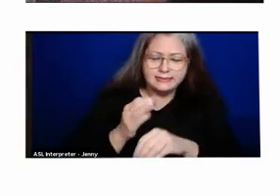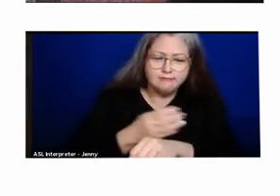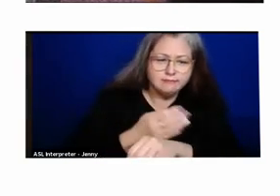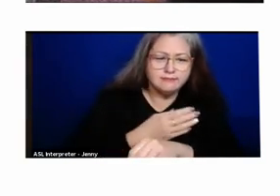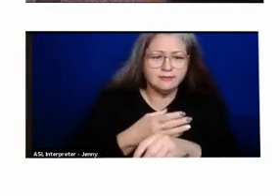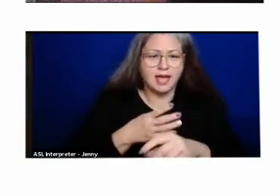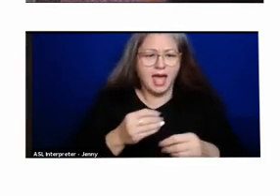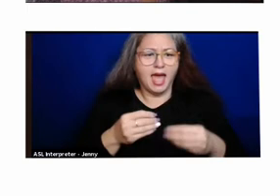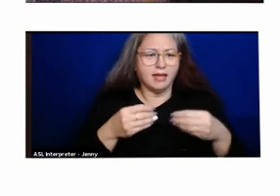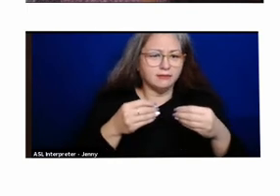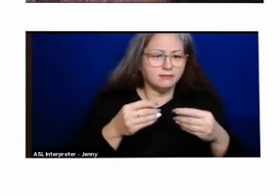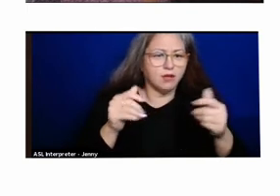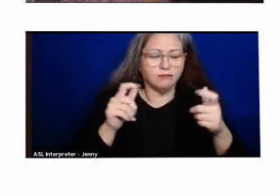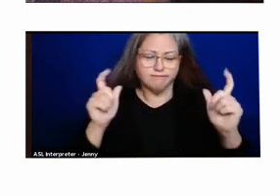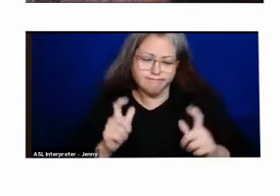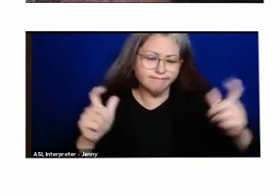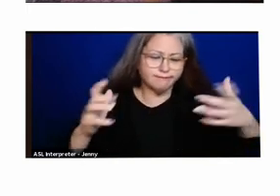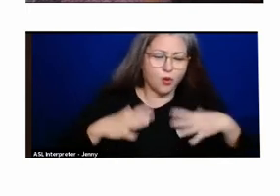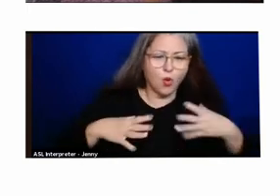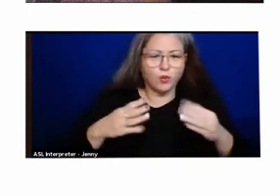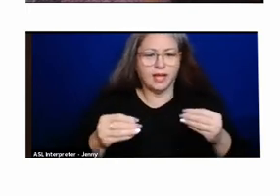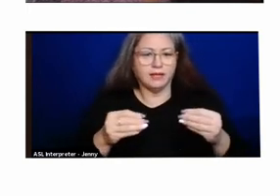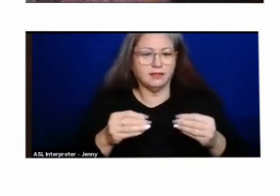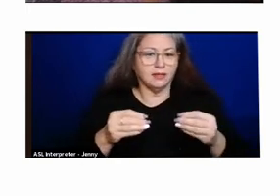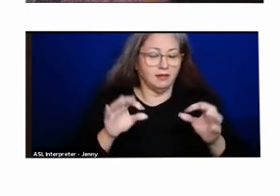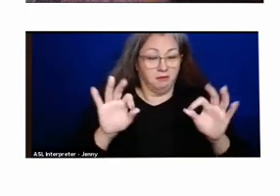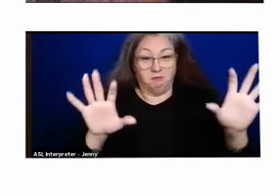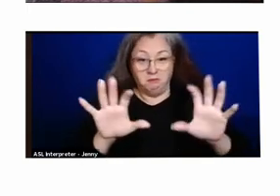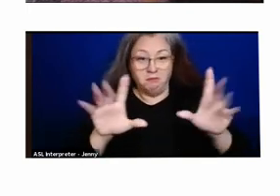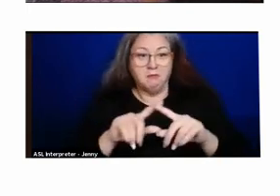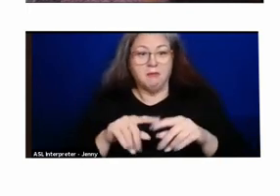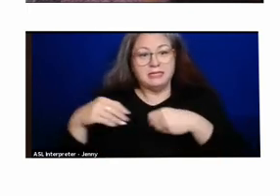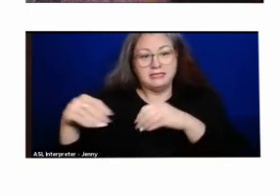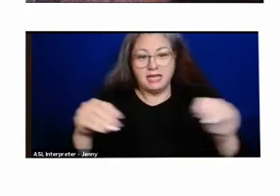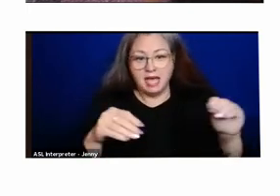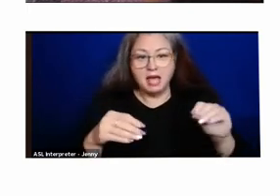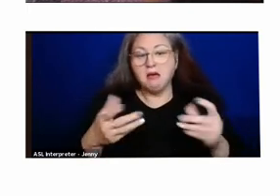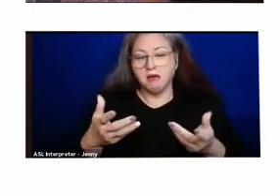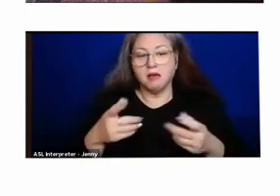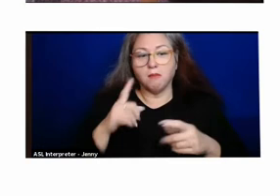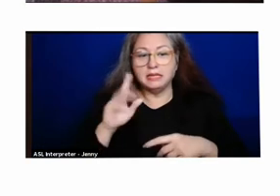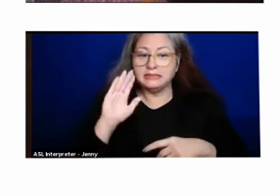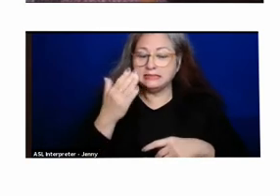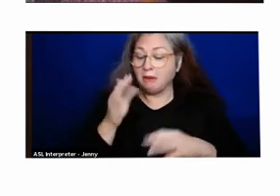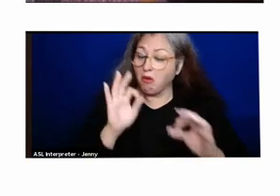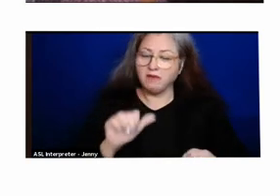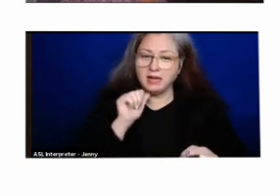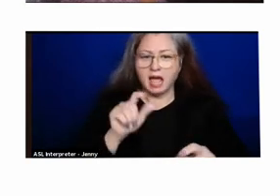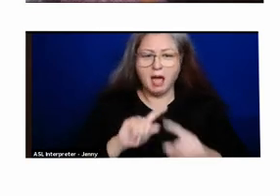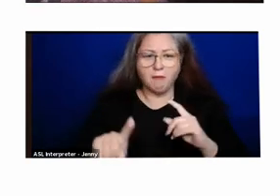both local and secondhand goods. It may not have been perfect, but for a few years, they seemed to be